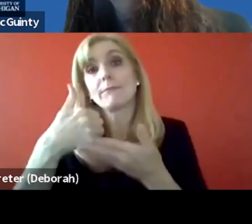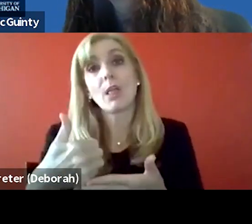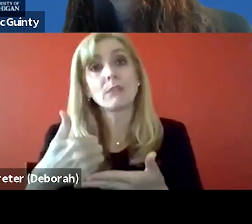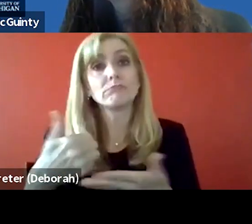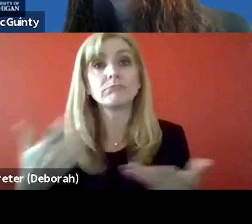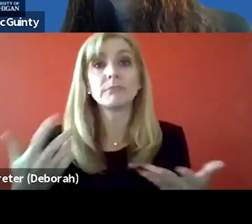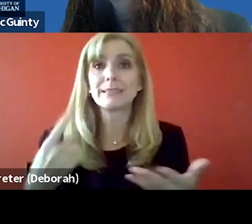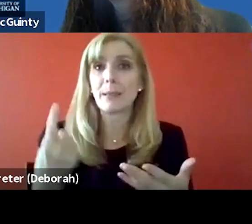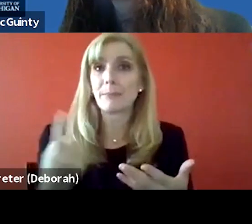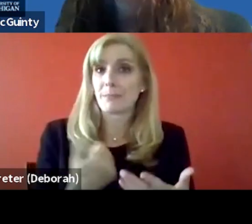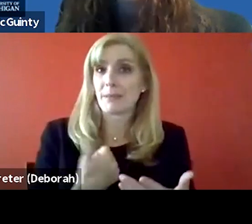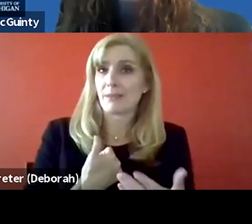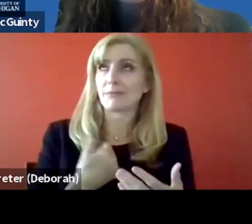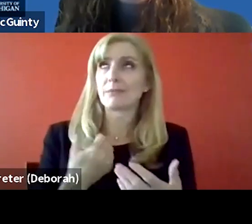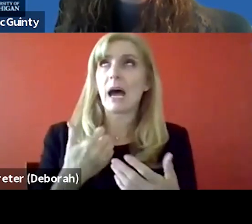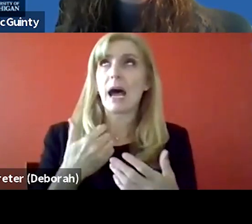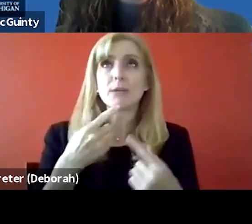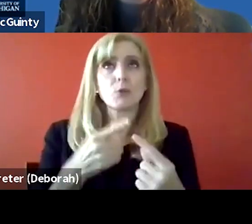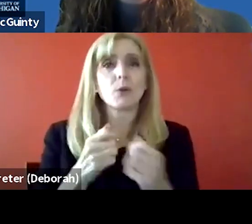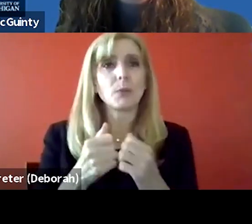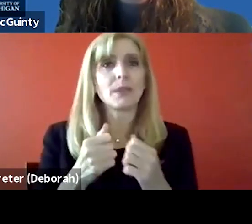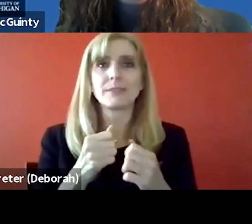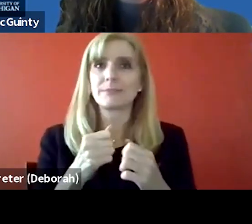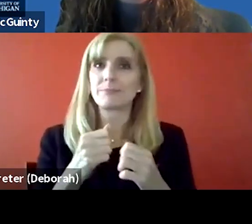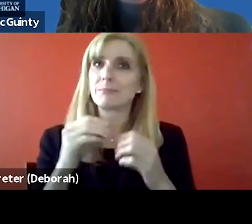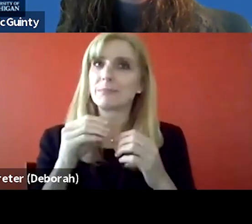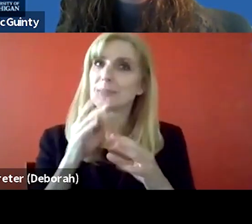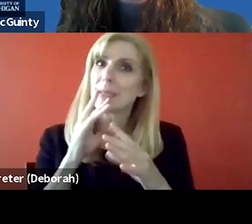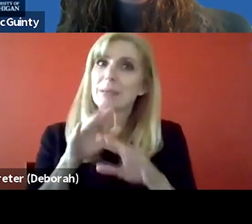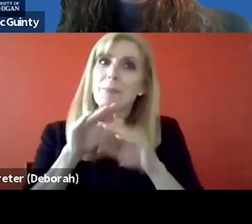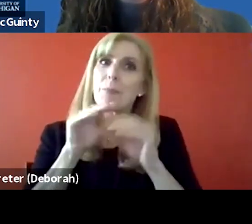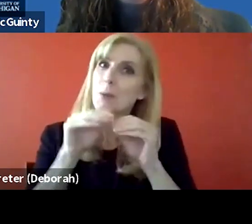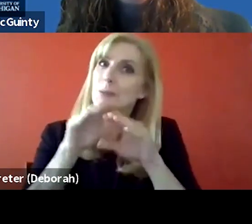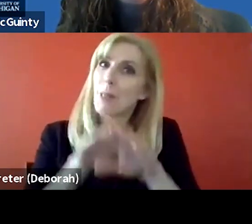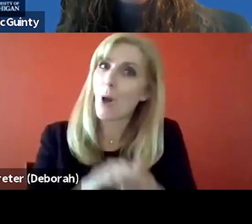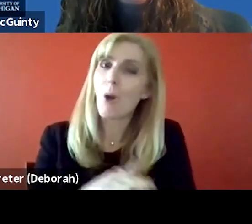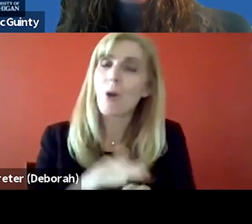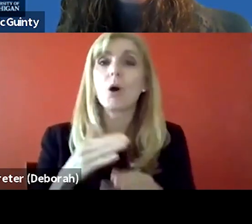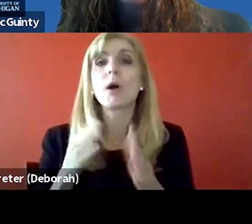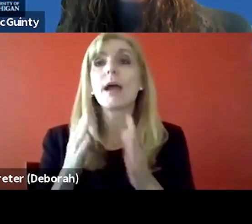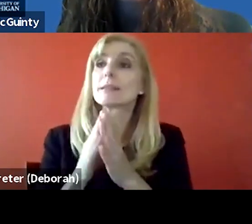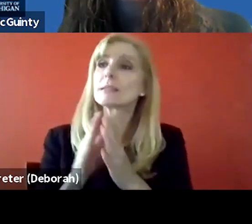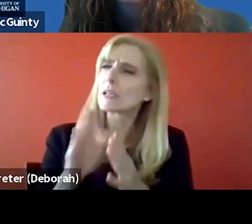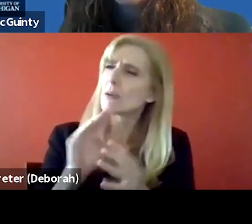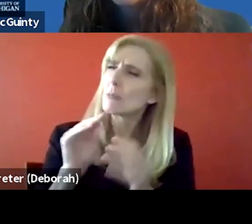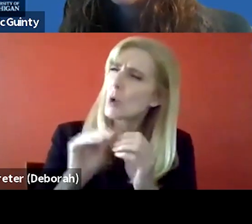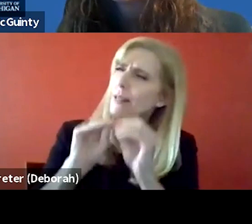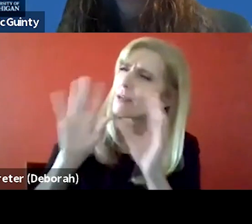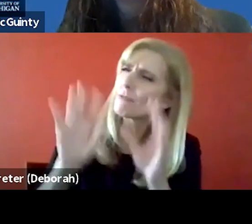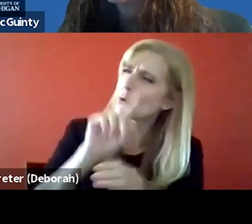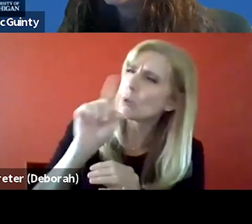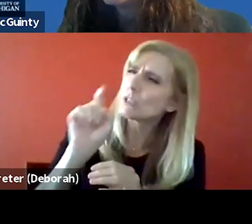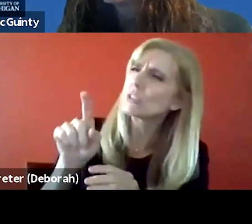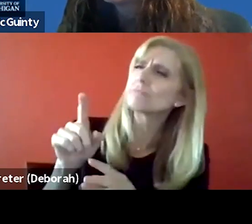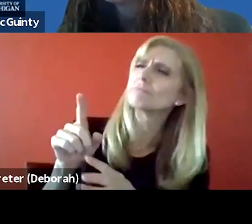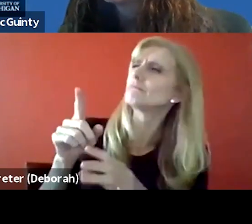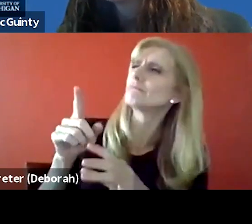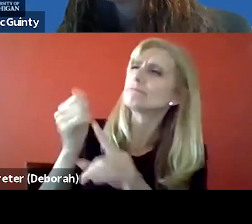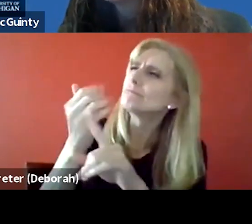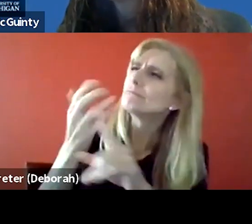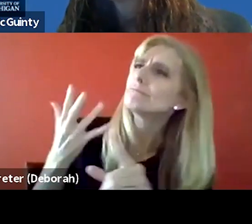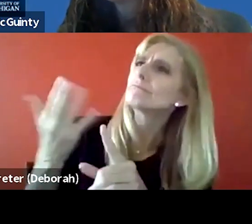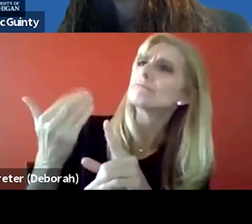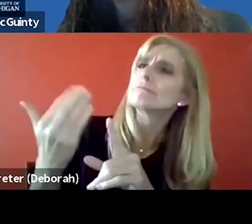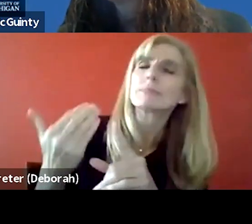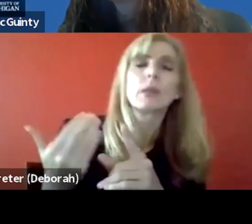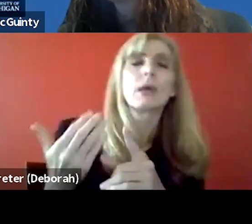Something I struggle with, but slowing down in your speech or asking follow-up or clarifying questions, sending summaries, things like that can be very helpful as